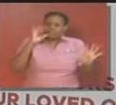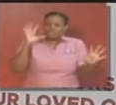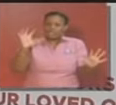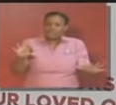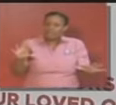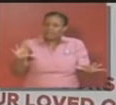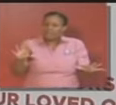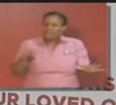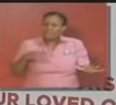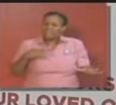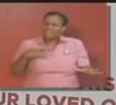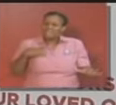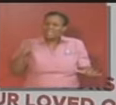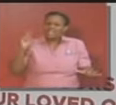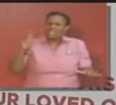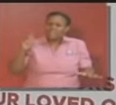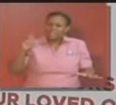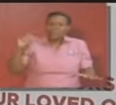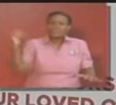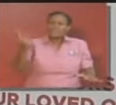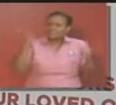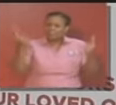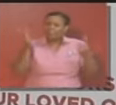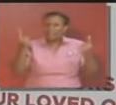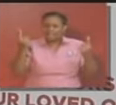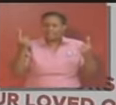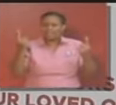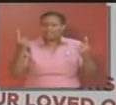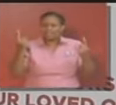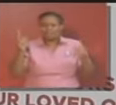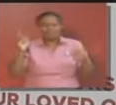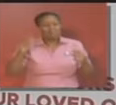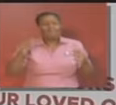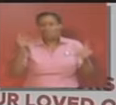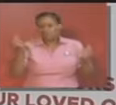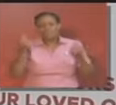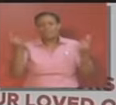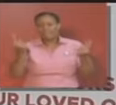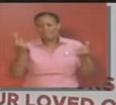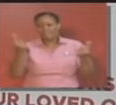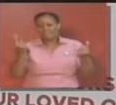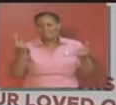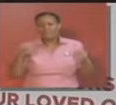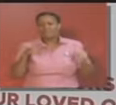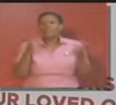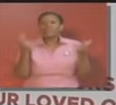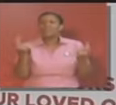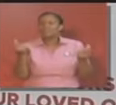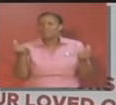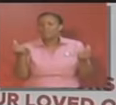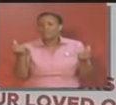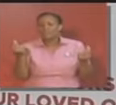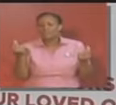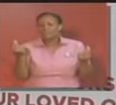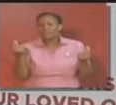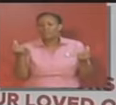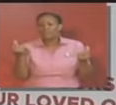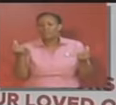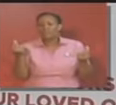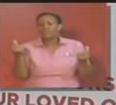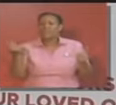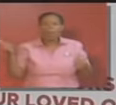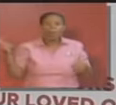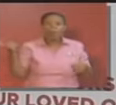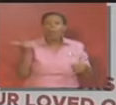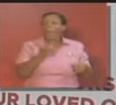implement some measures to try to contain the spread. So what we are doing currently is we are swabbing all primary